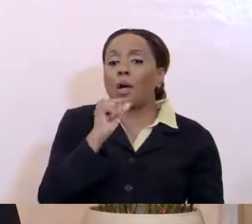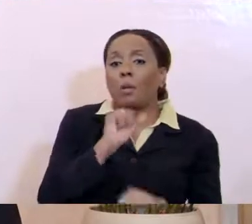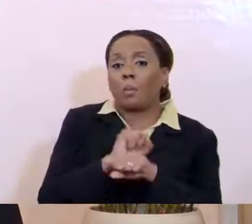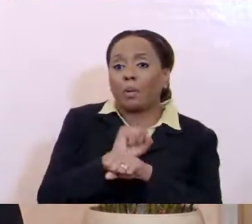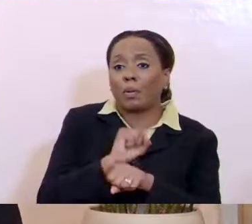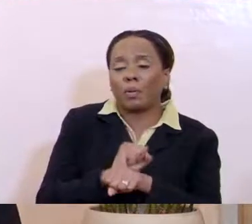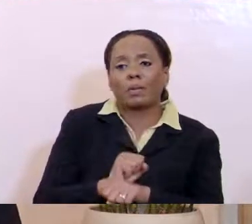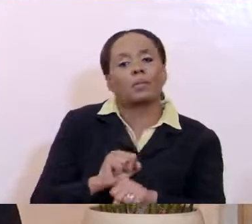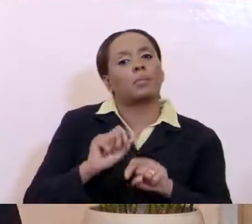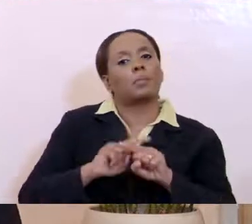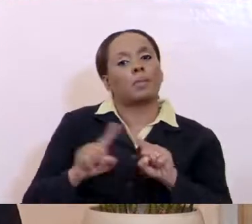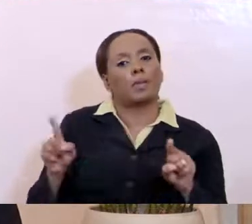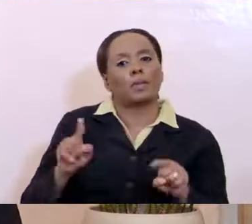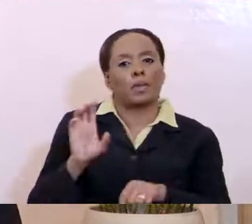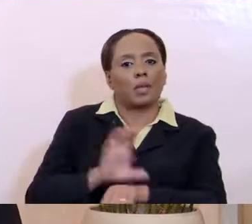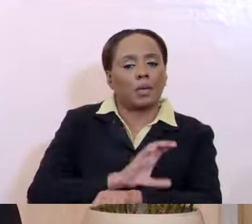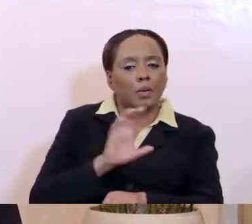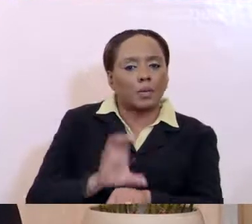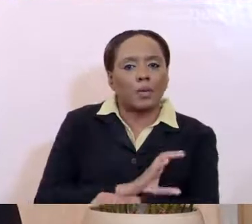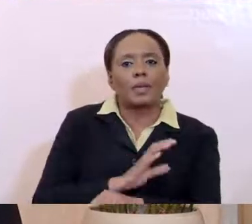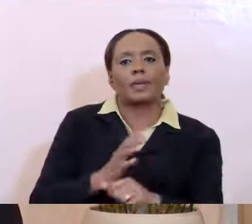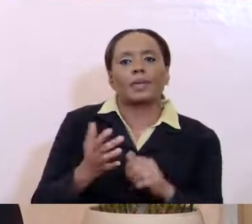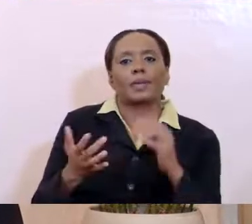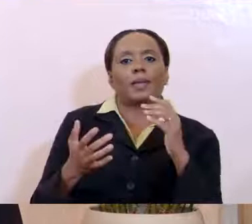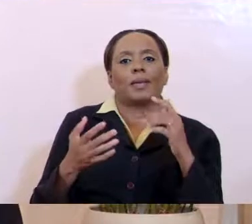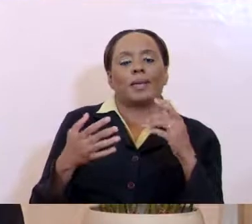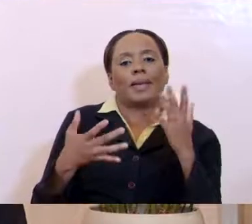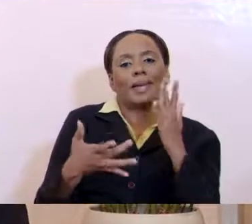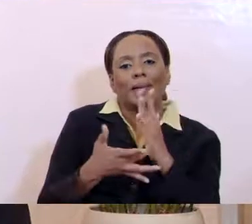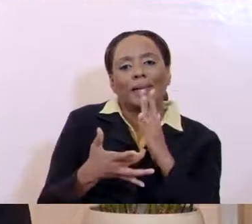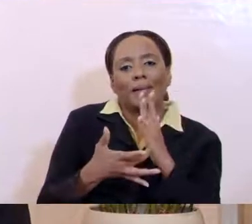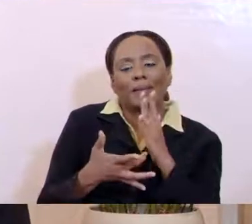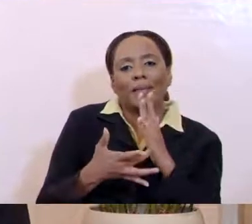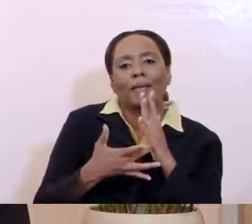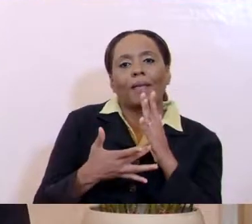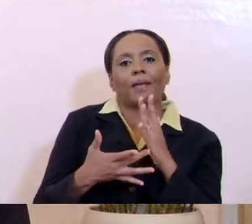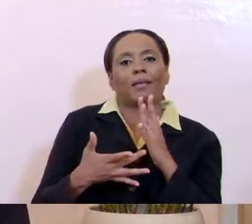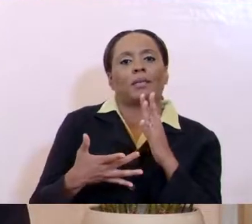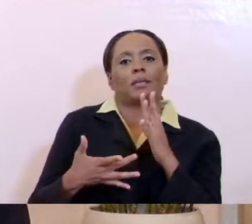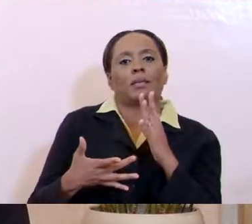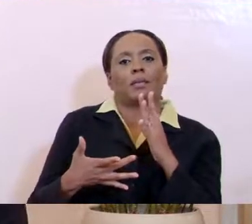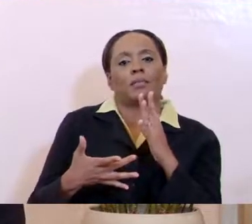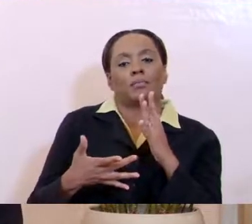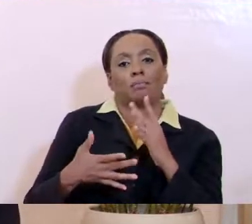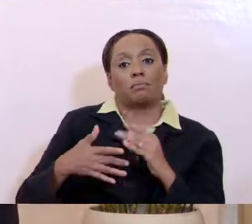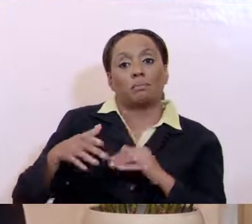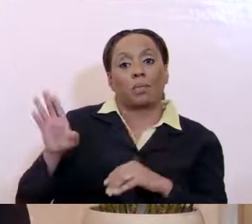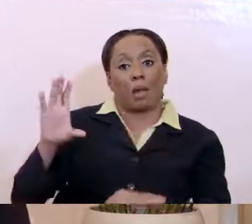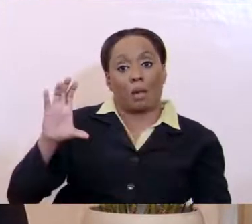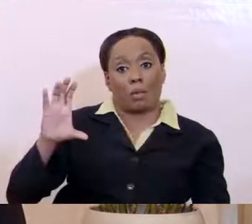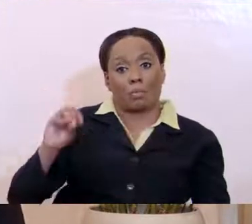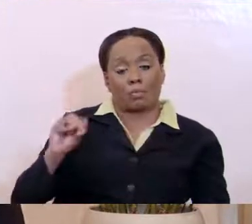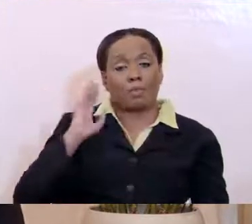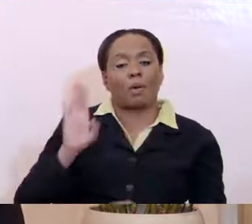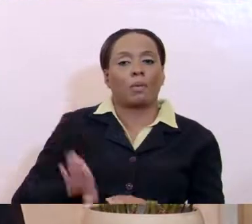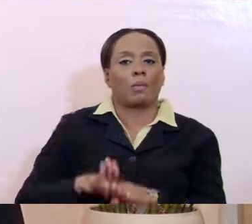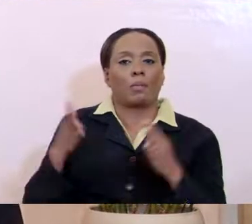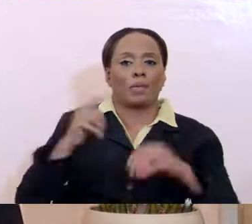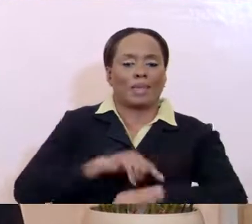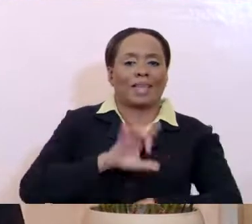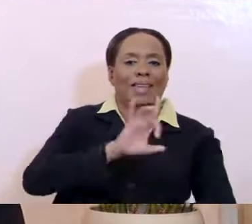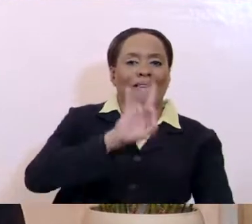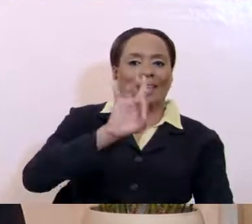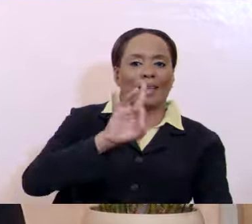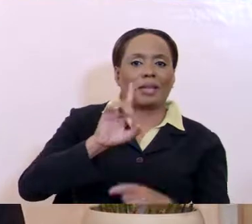of computers, computer supplies, electronics, and telephones will be able to operate once more between the hours of 8